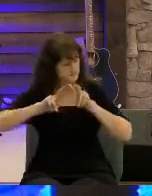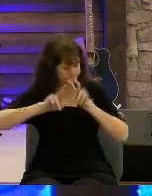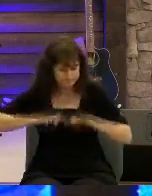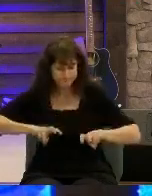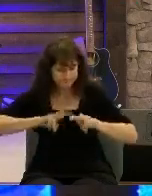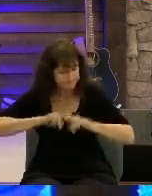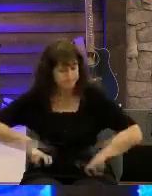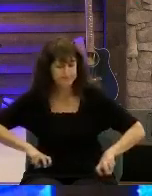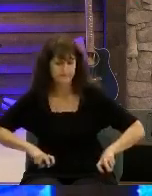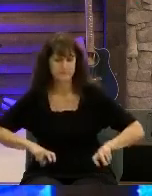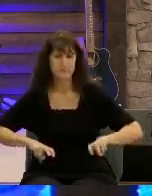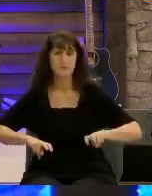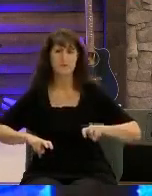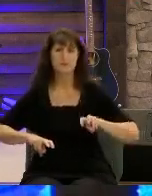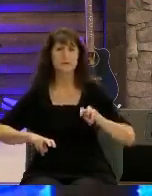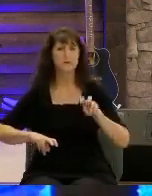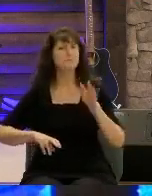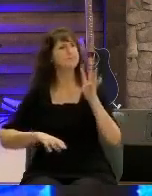being spoken to you,